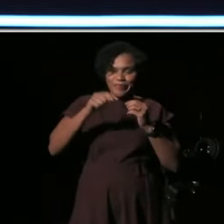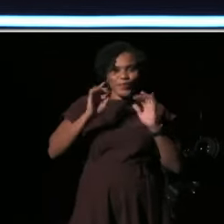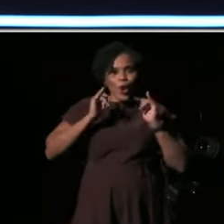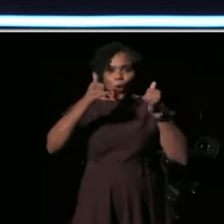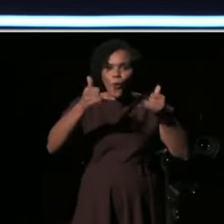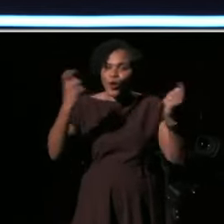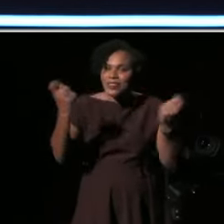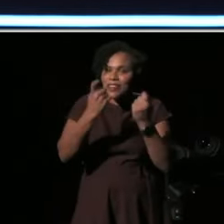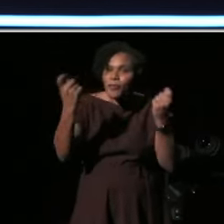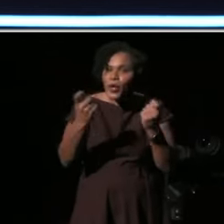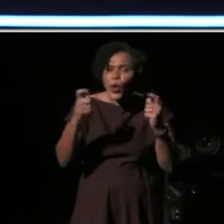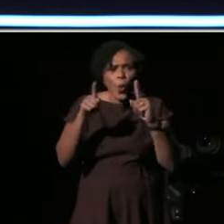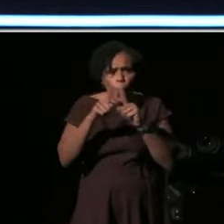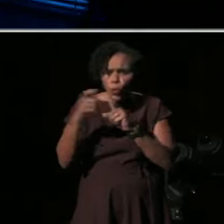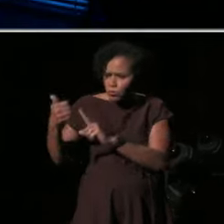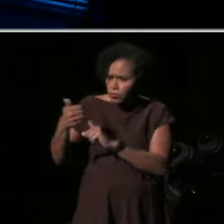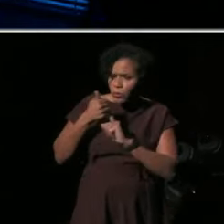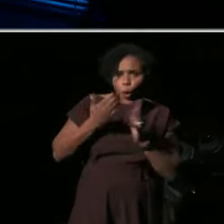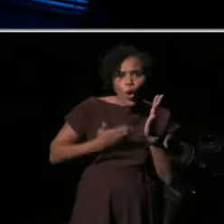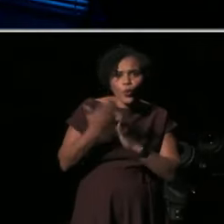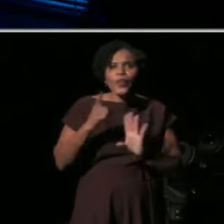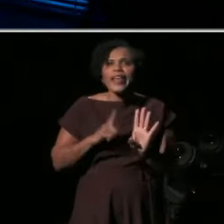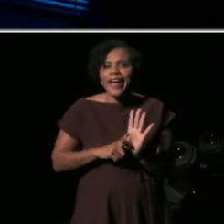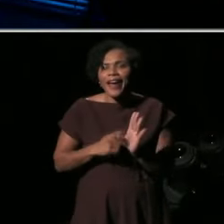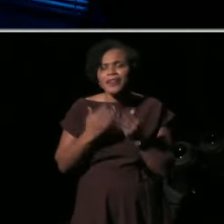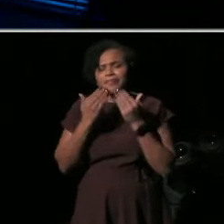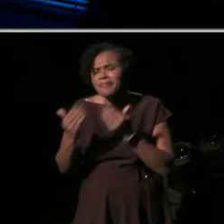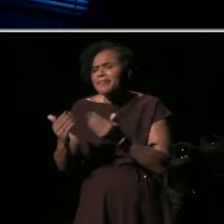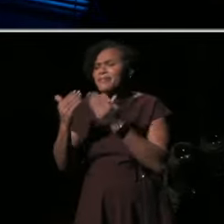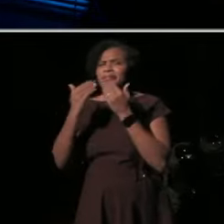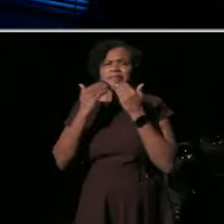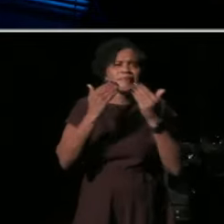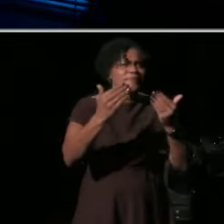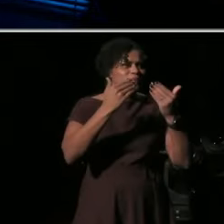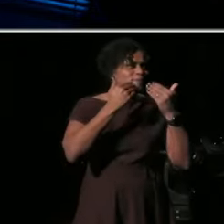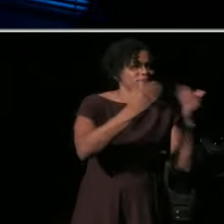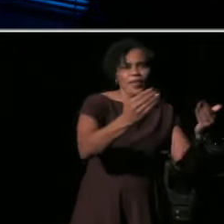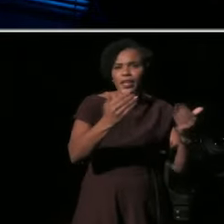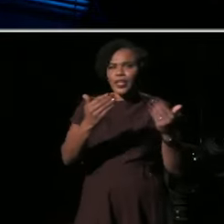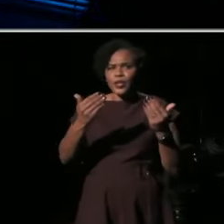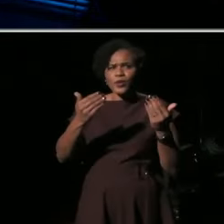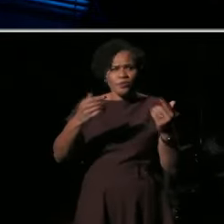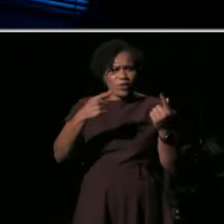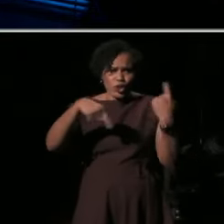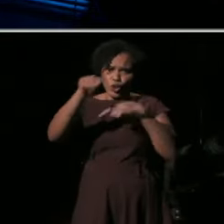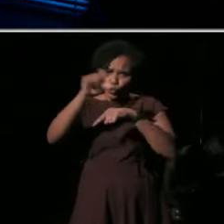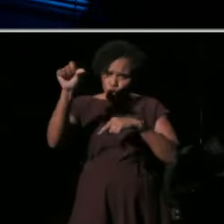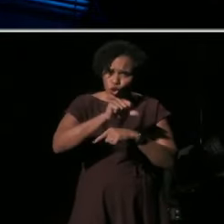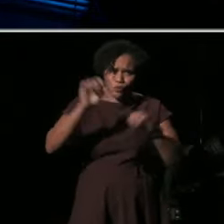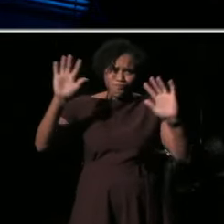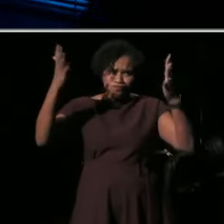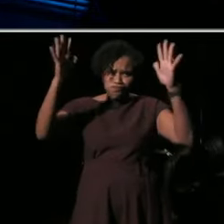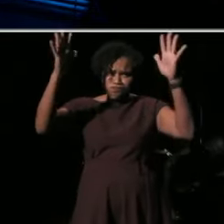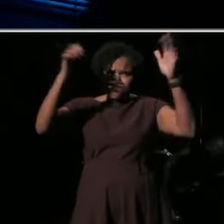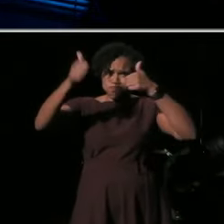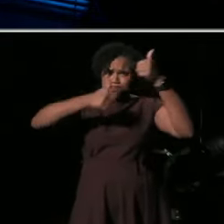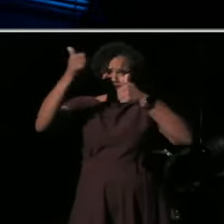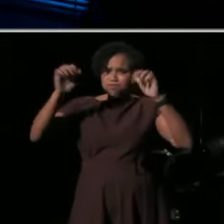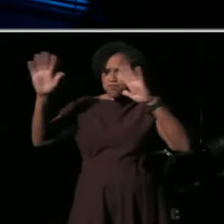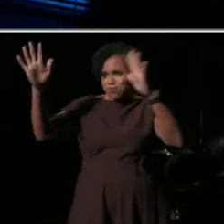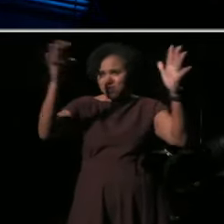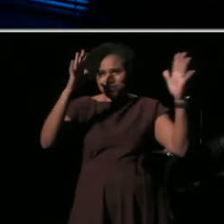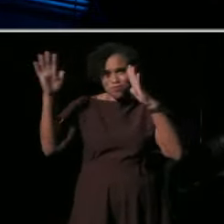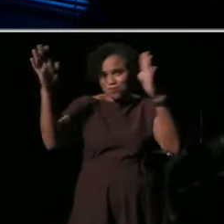year-round work of the Grierson Trust. Thank you. Thank you, thank you. And I think you all deserve a round of applause too.